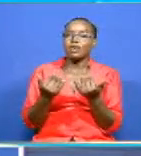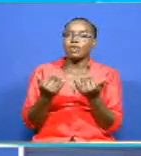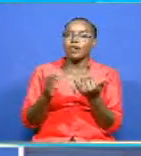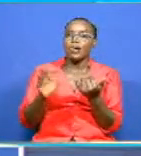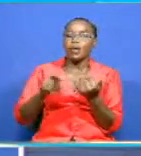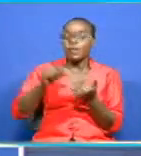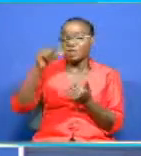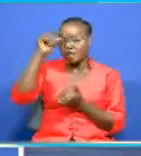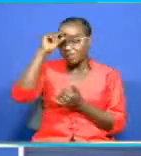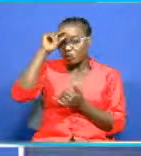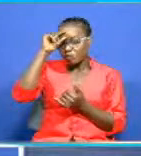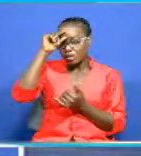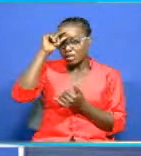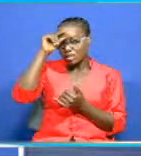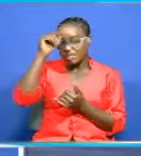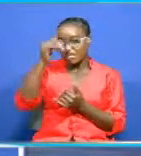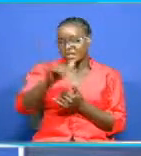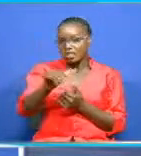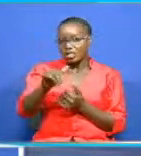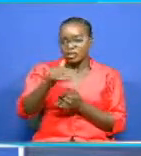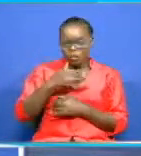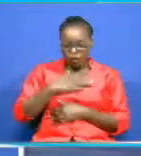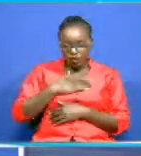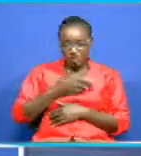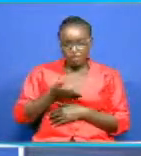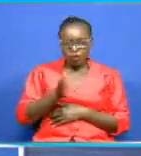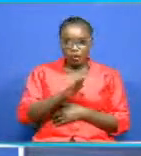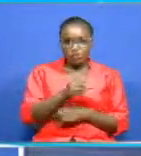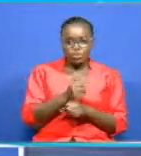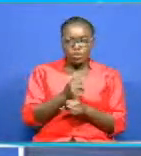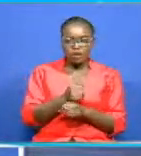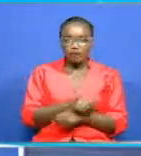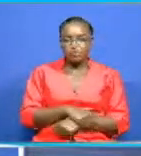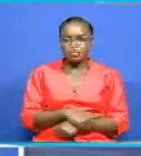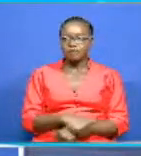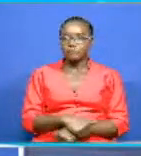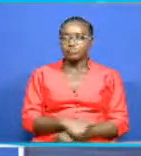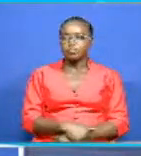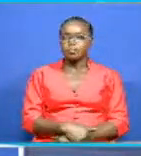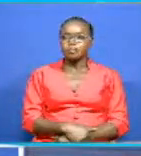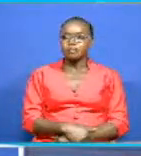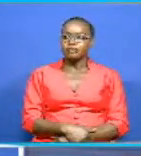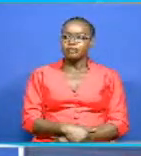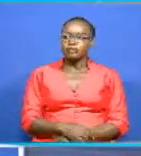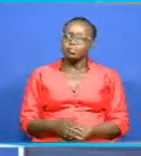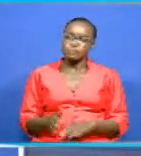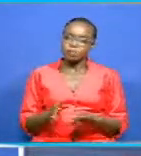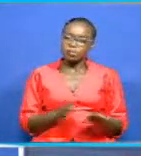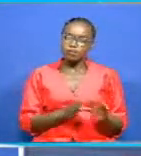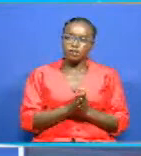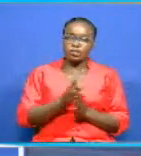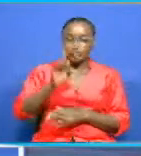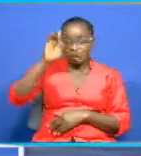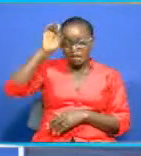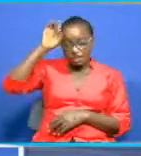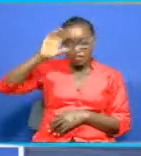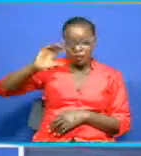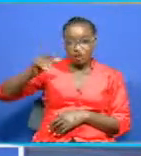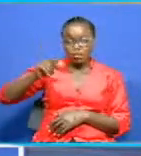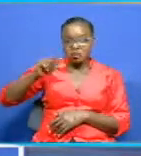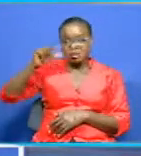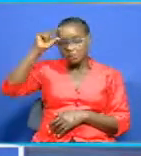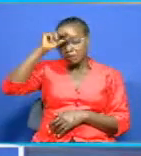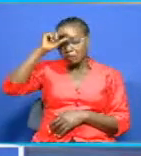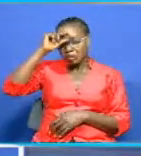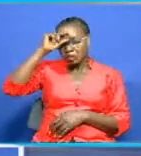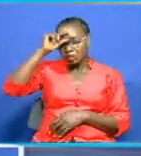government says they are yet to honor and return to work. Now in other news, Nyandarua County government is mourning the death